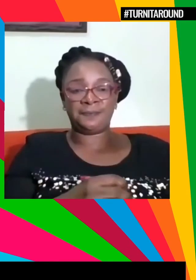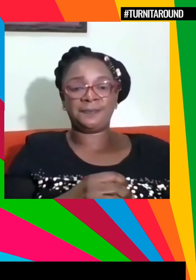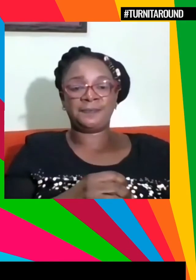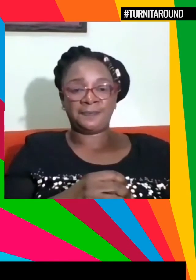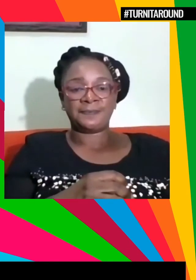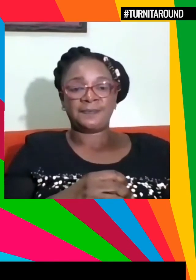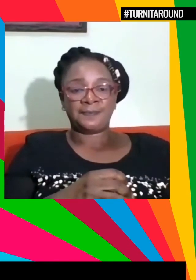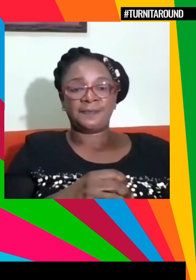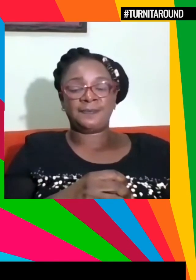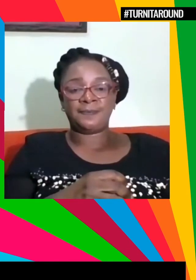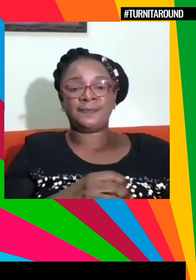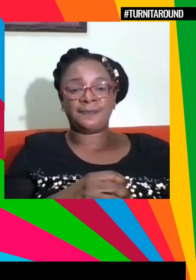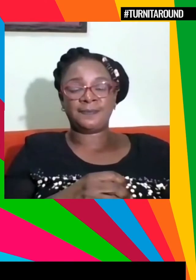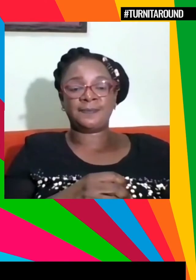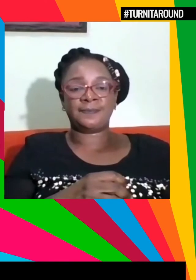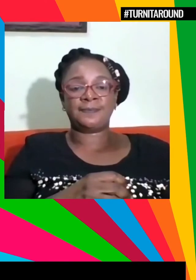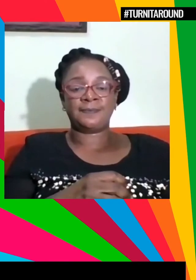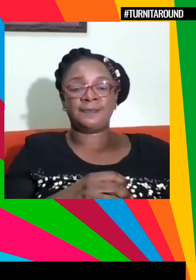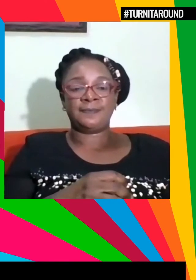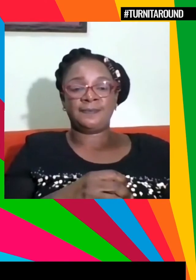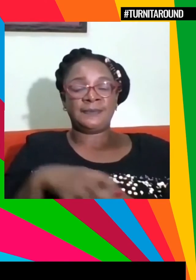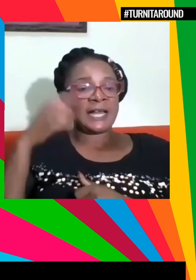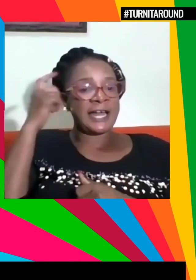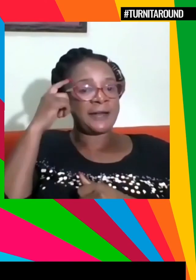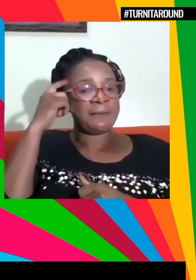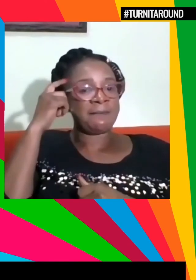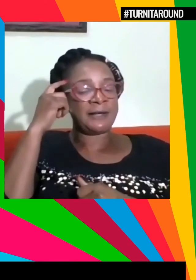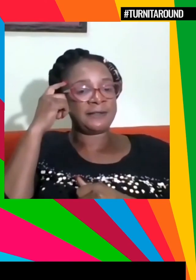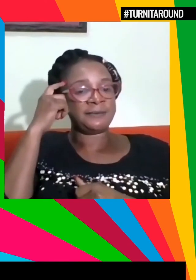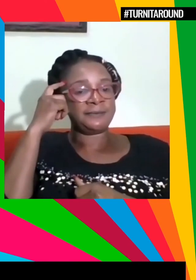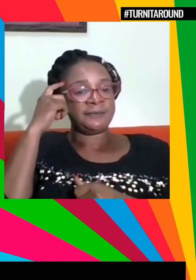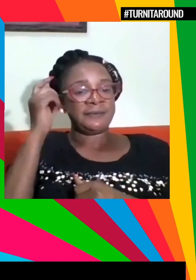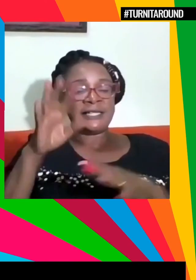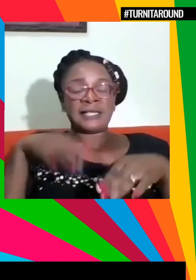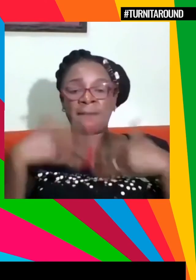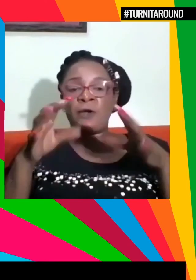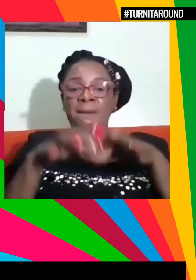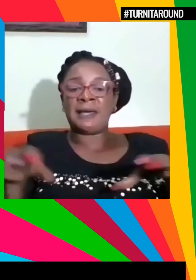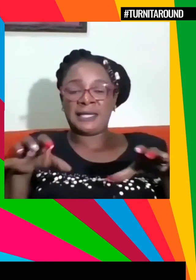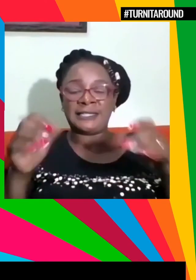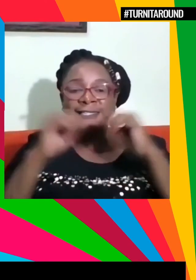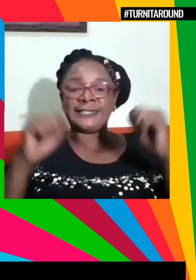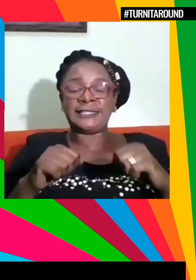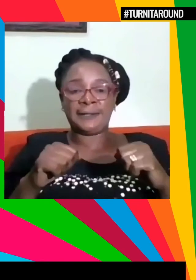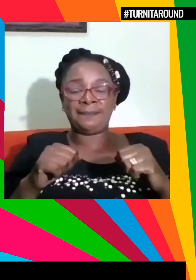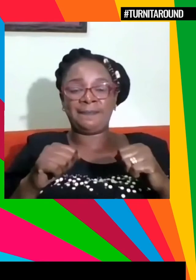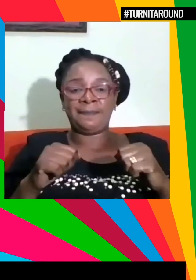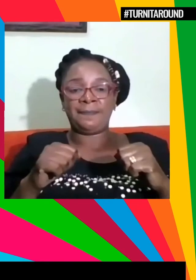Yeah. Yeah, it definitely. And remembering that this is part of like a market system,